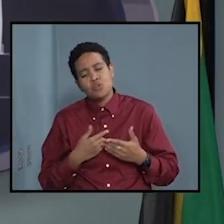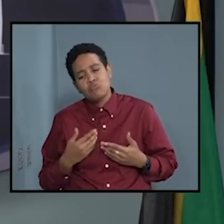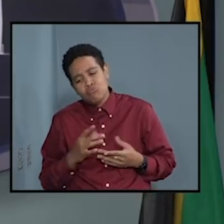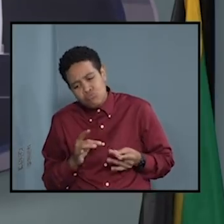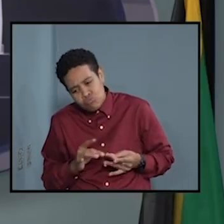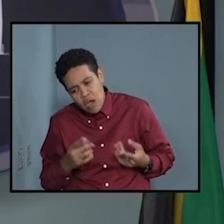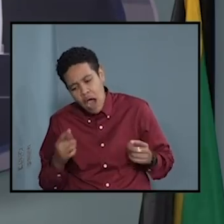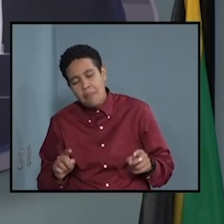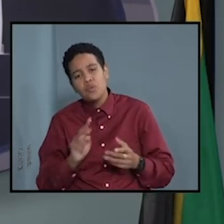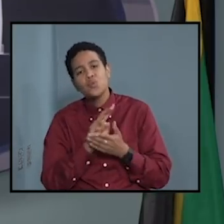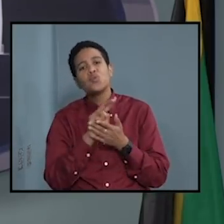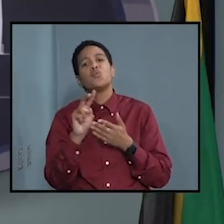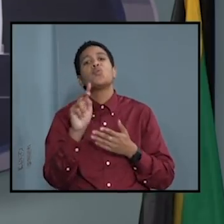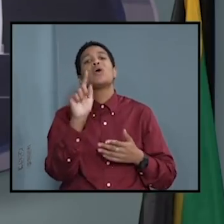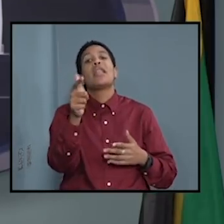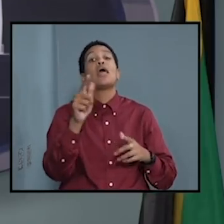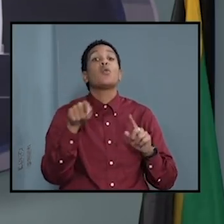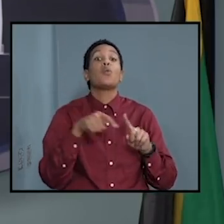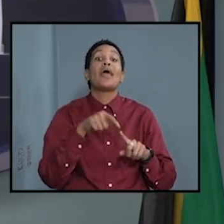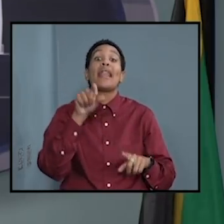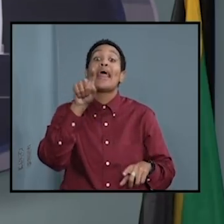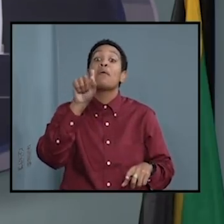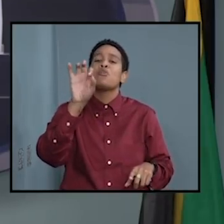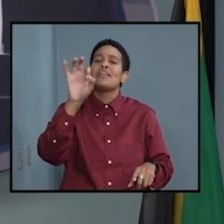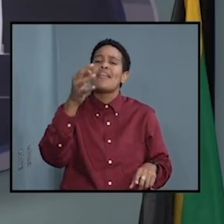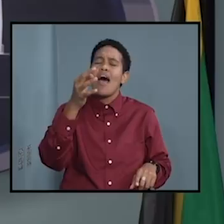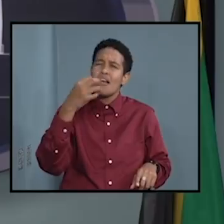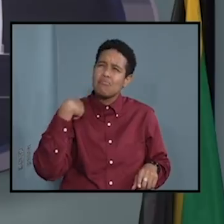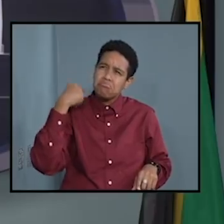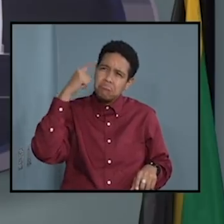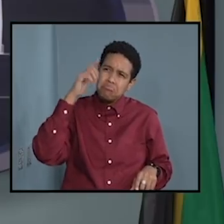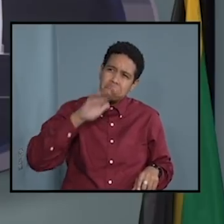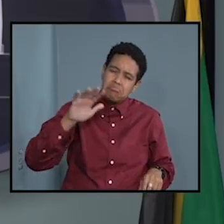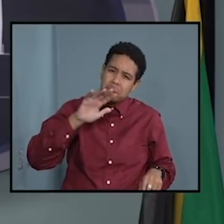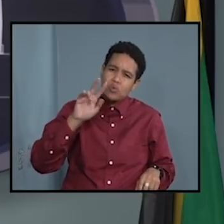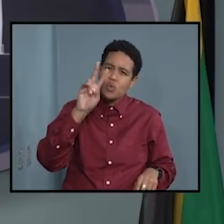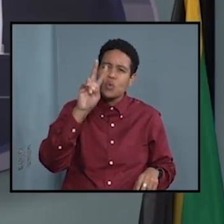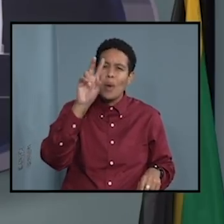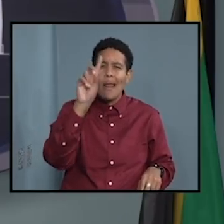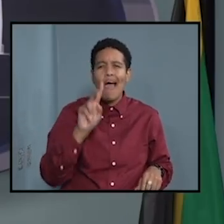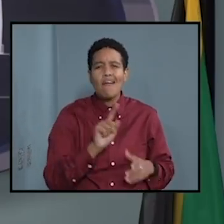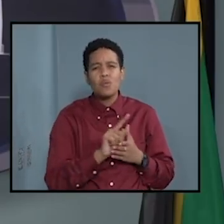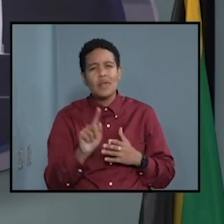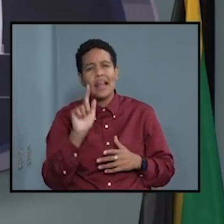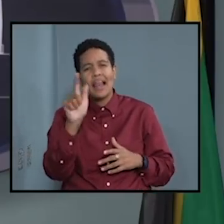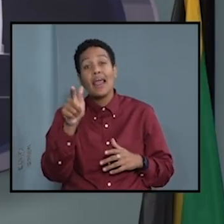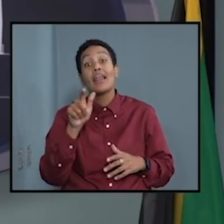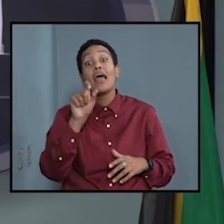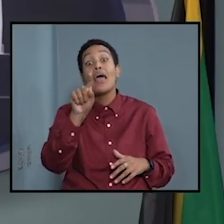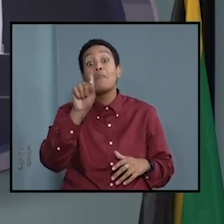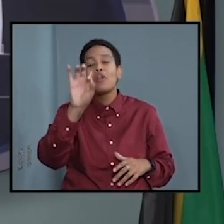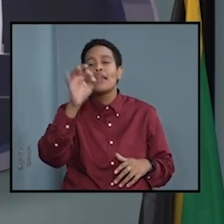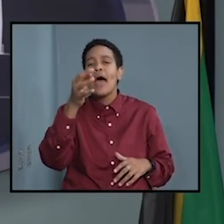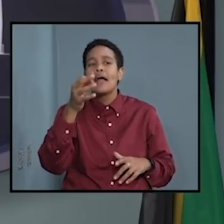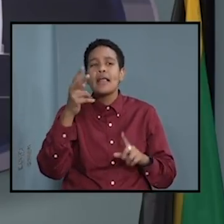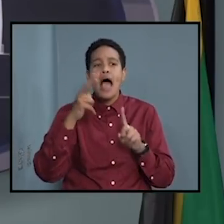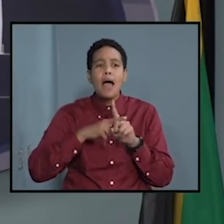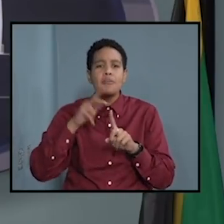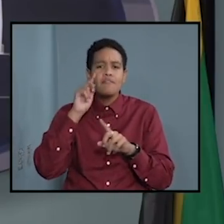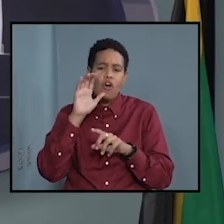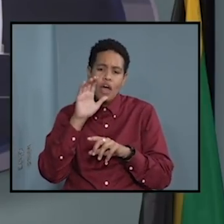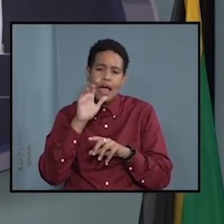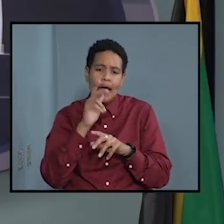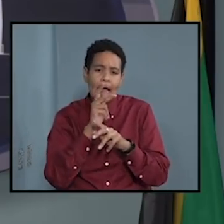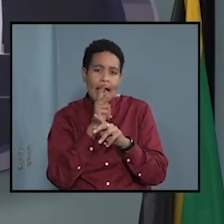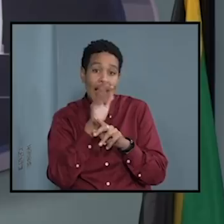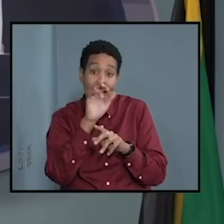weeks later, on April the 9th, I believe, or 2.5 weeks later, on April the 9th, applications for the CARE